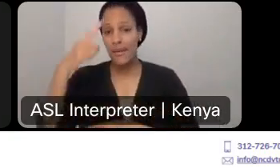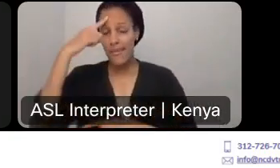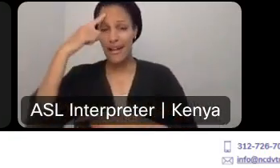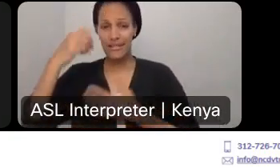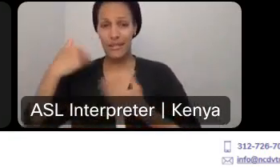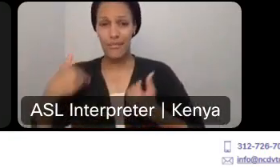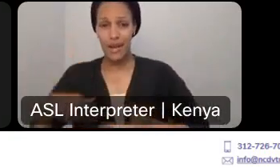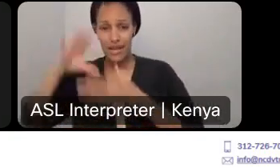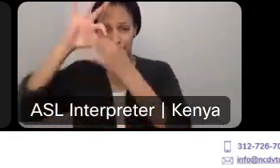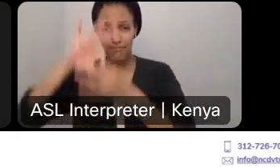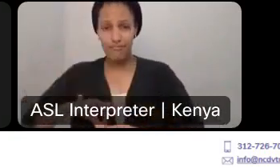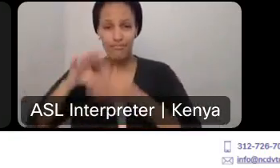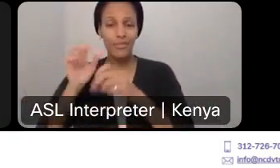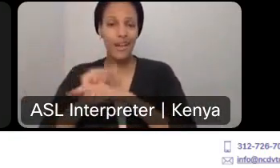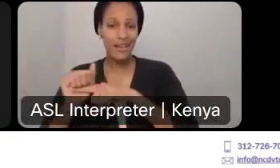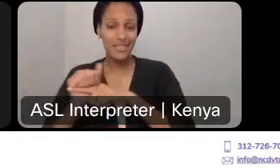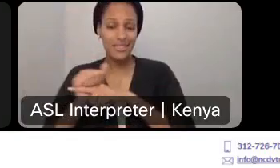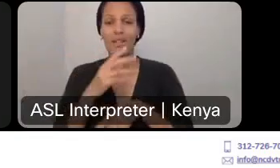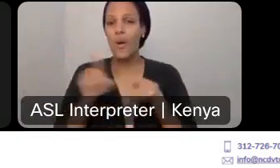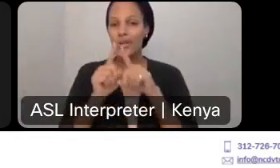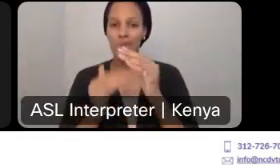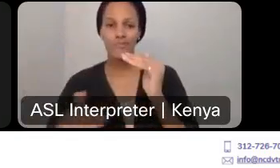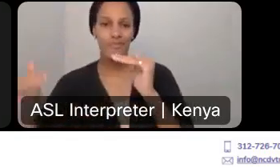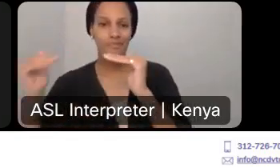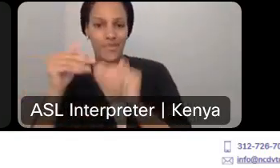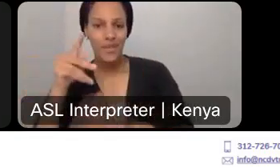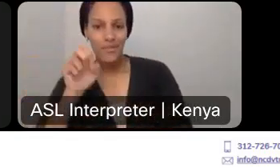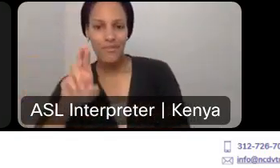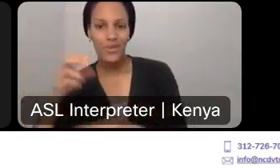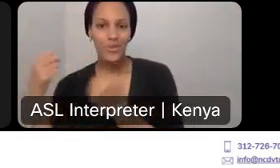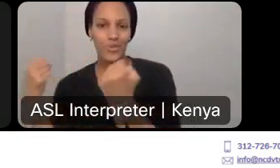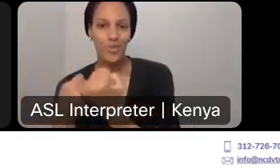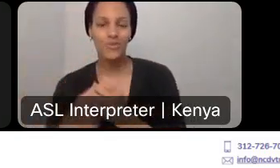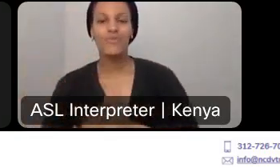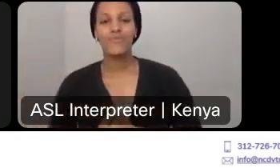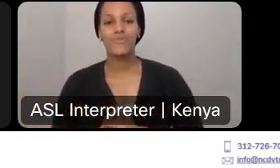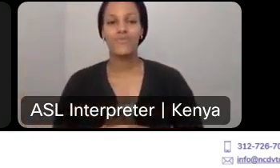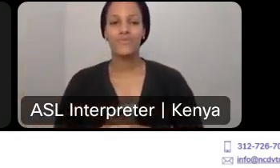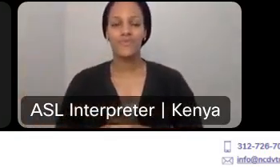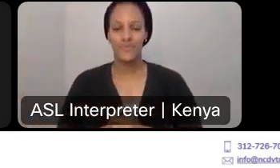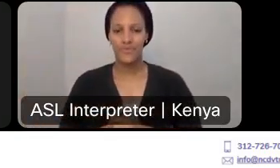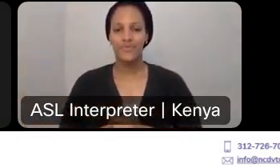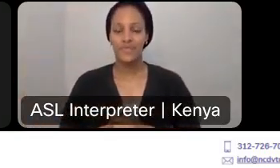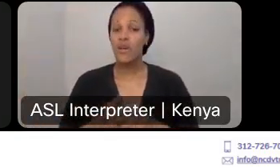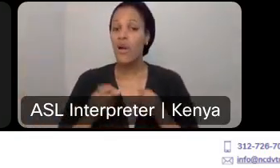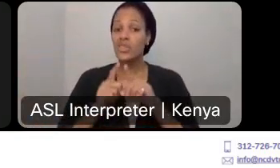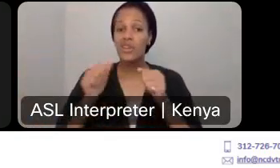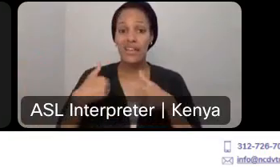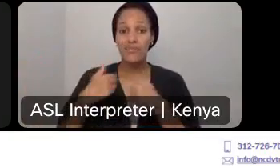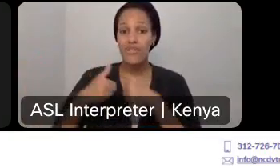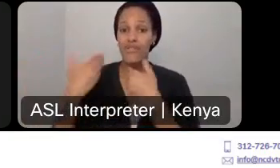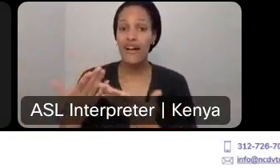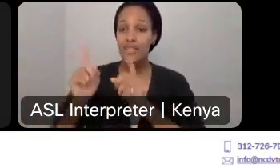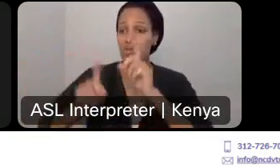and peer support. We also can ask sample questions to build trusting relationships and